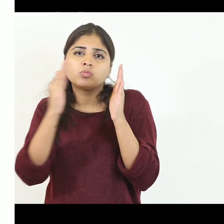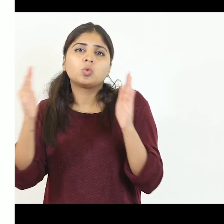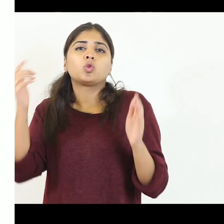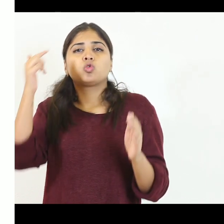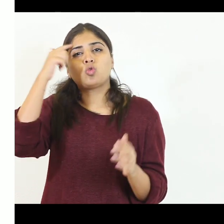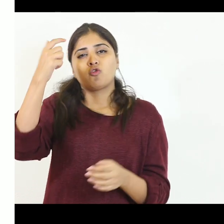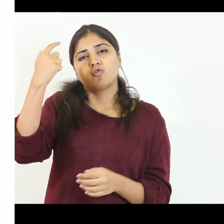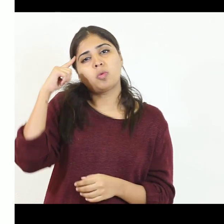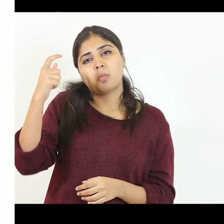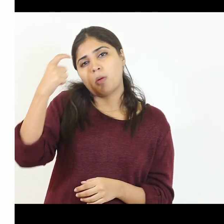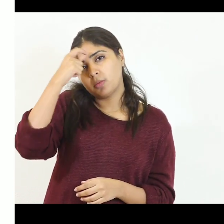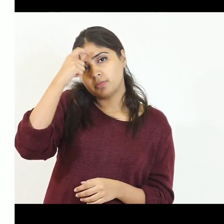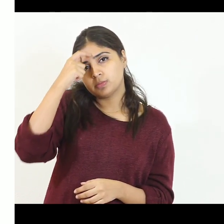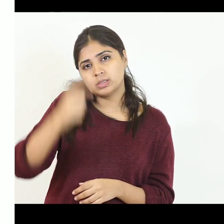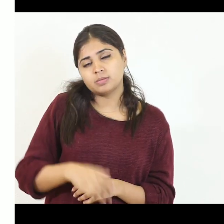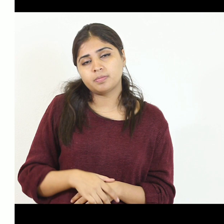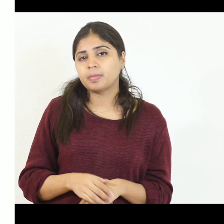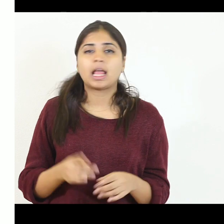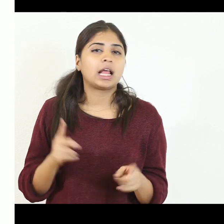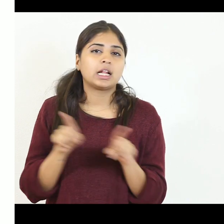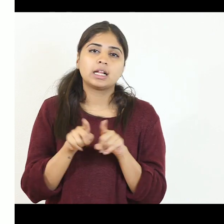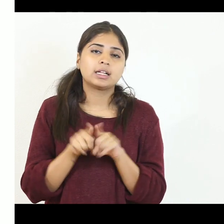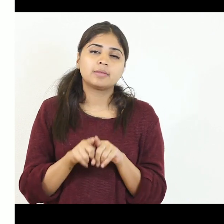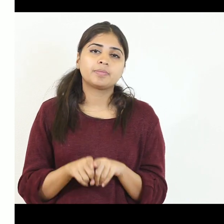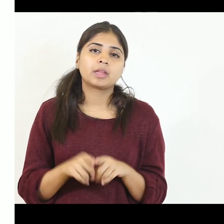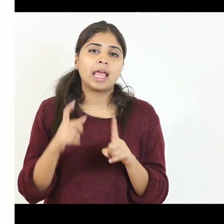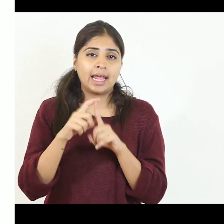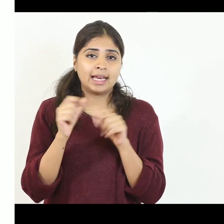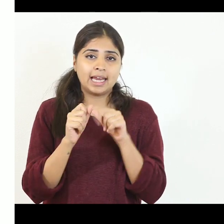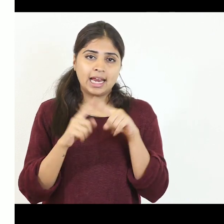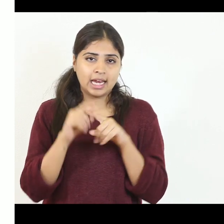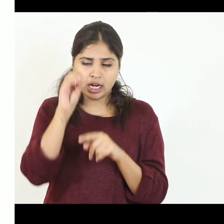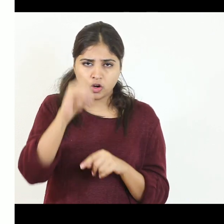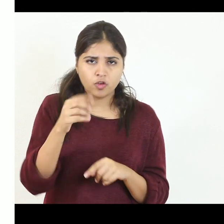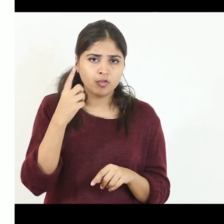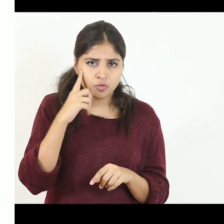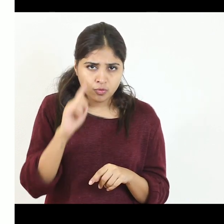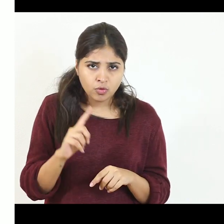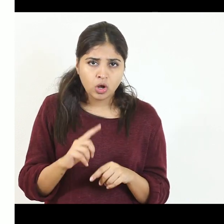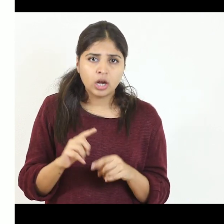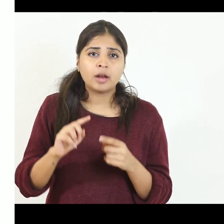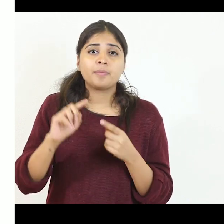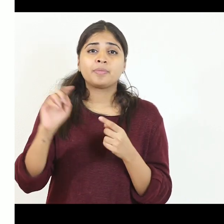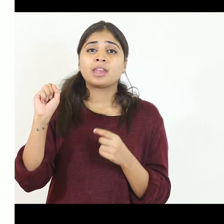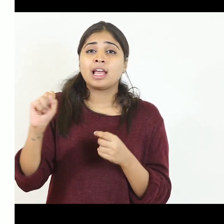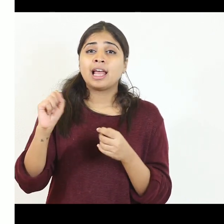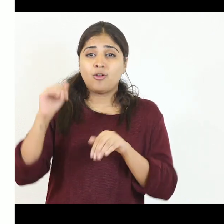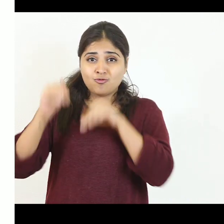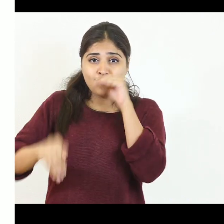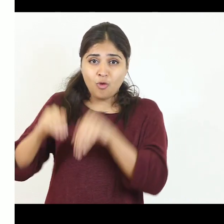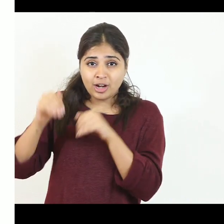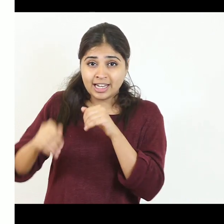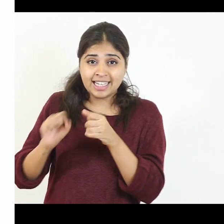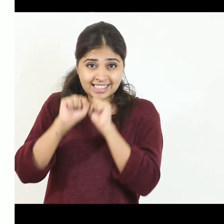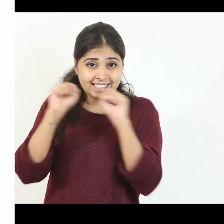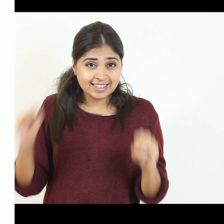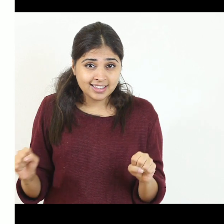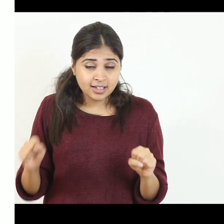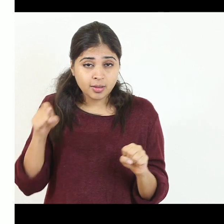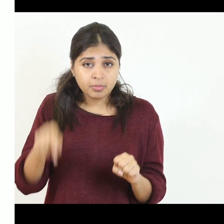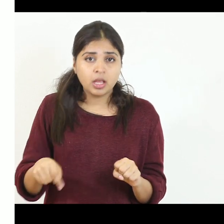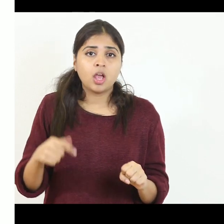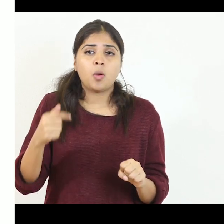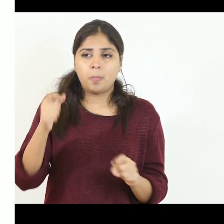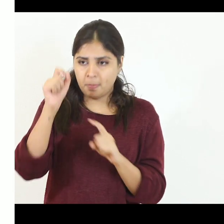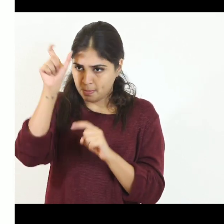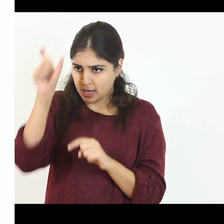For example, data entry to facilitate the electronic voting system involves entering the personal data of